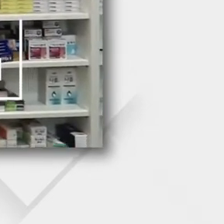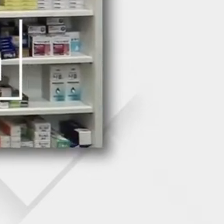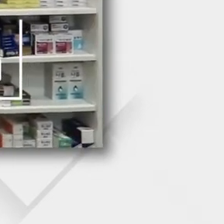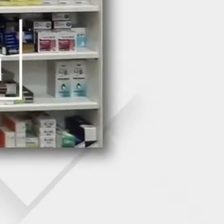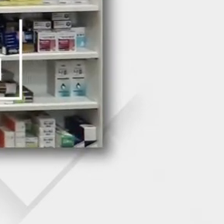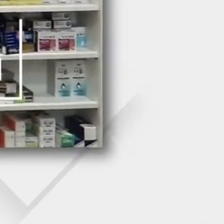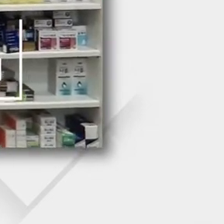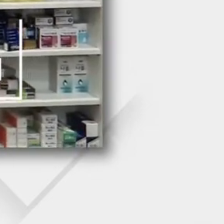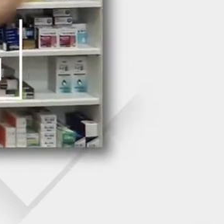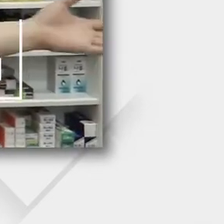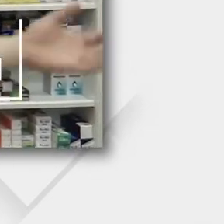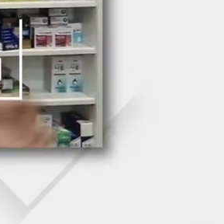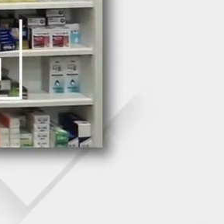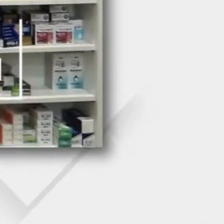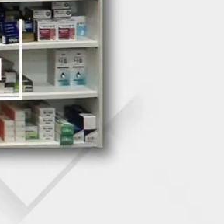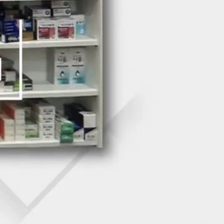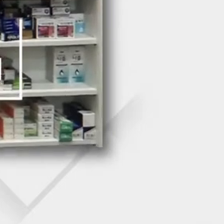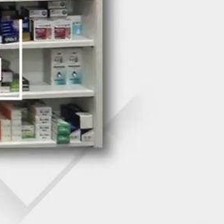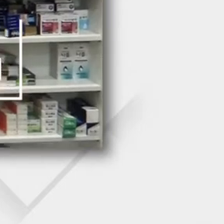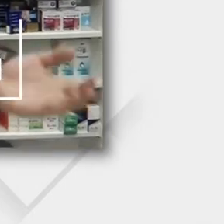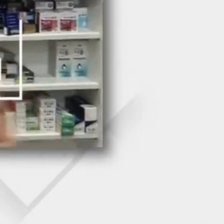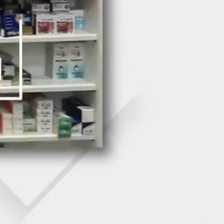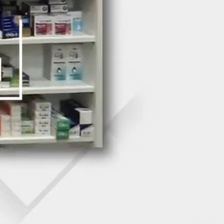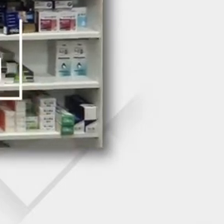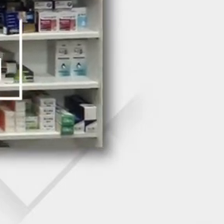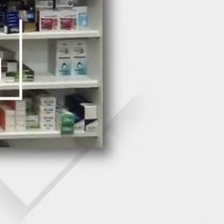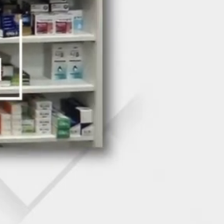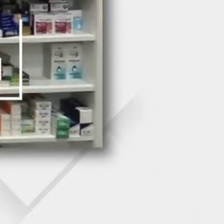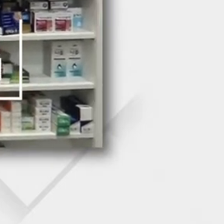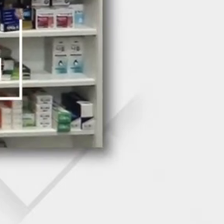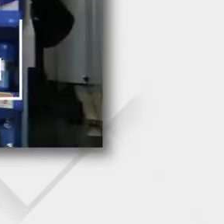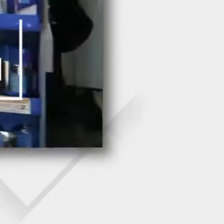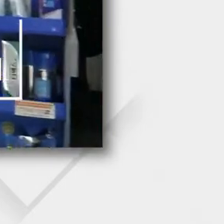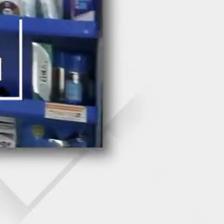more than 10 years ago.